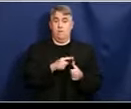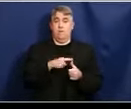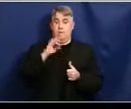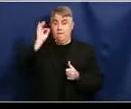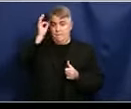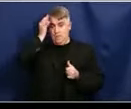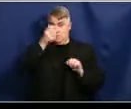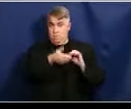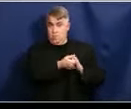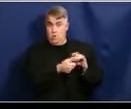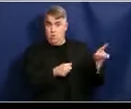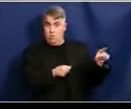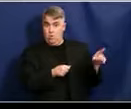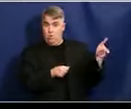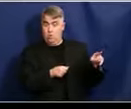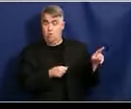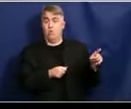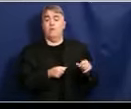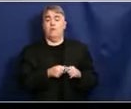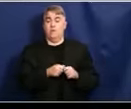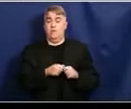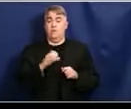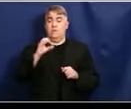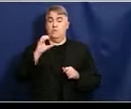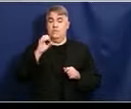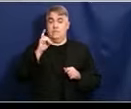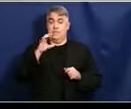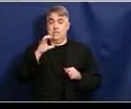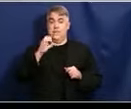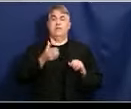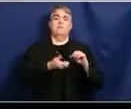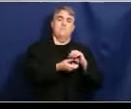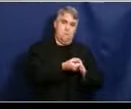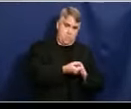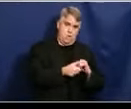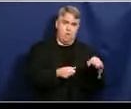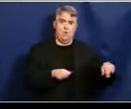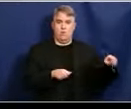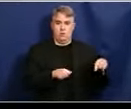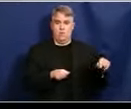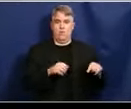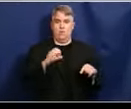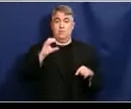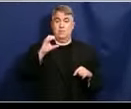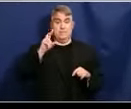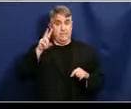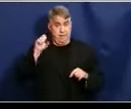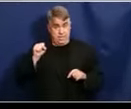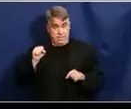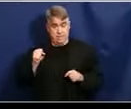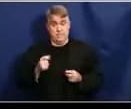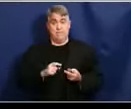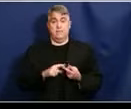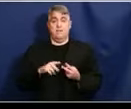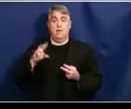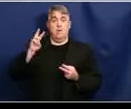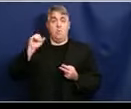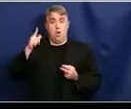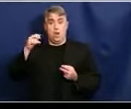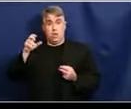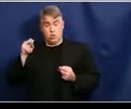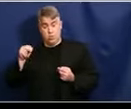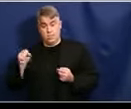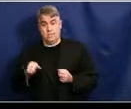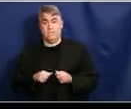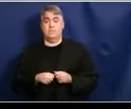partnership between CDC and CVS and Walgreens to vaccinate long-term care facilities and SNFs.